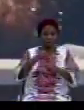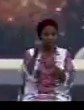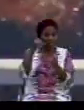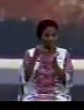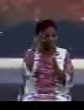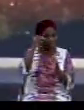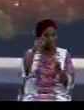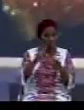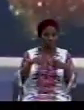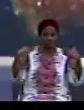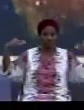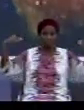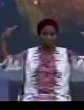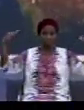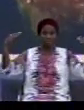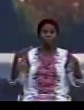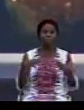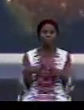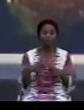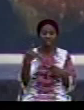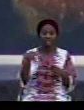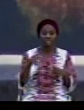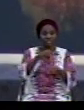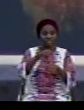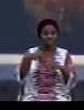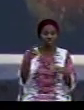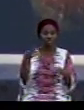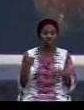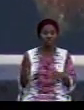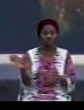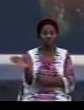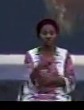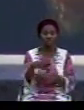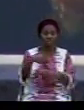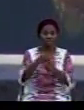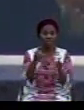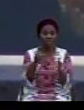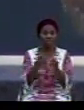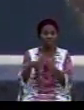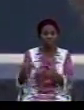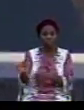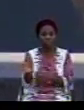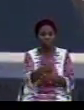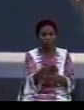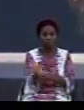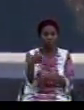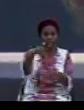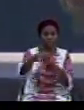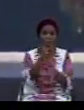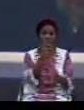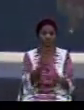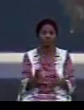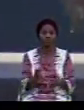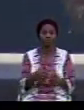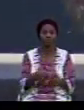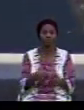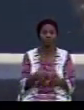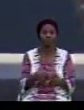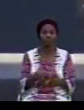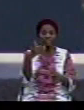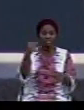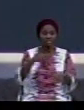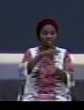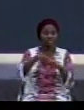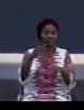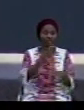when that nature is changed and He gives you the nature of Christ, that nature of Christ will make you to